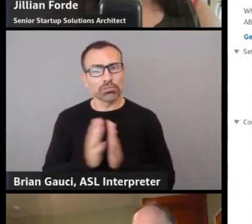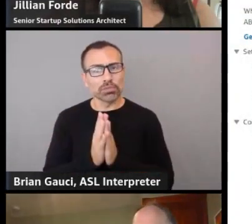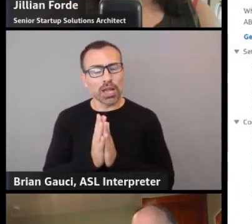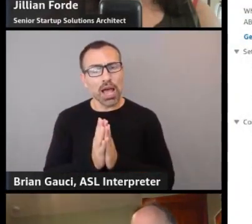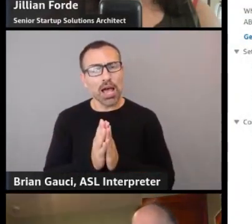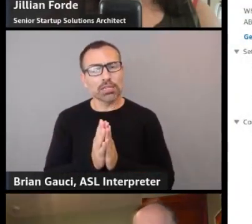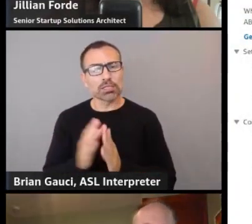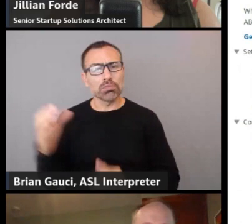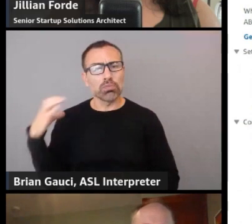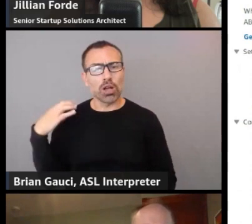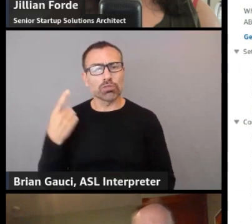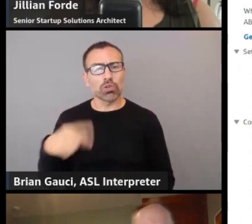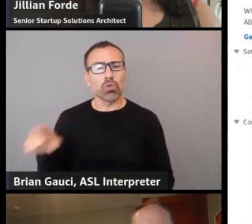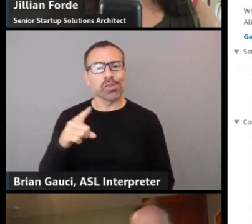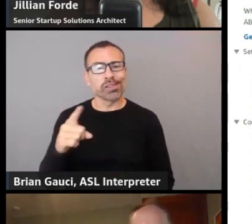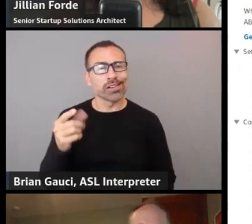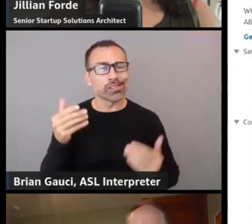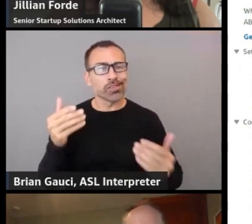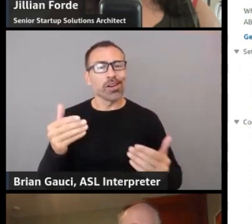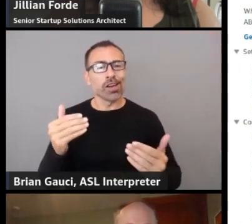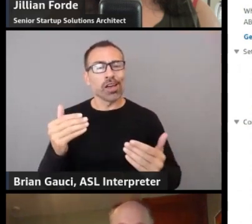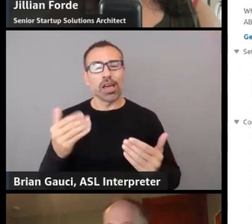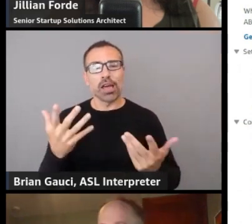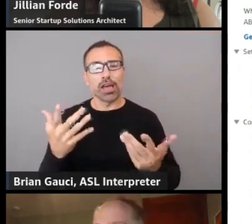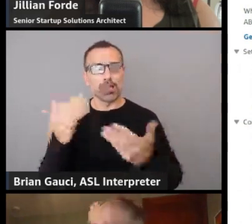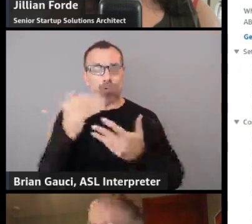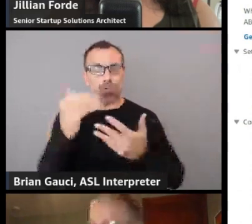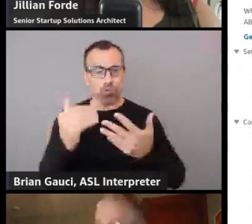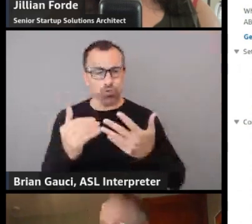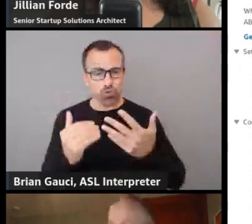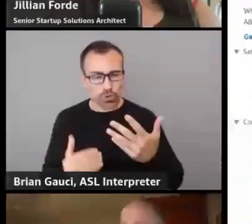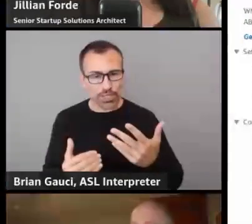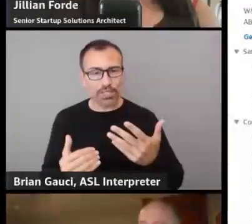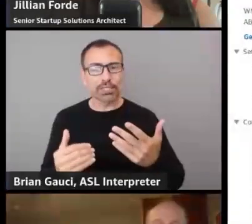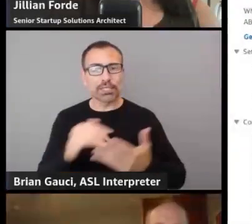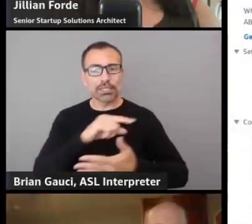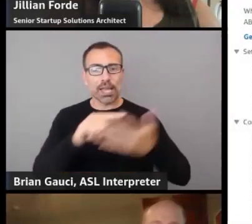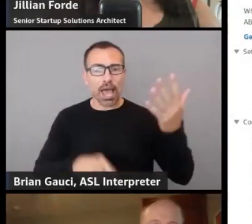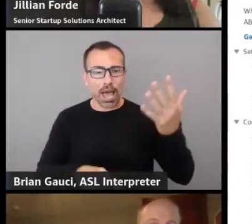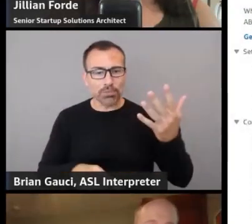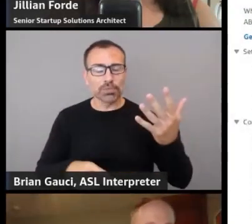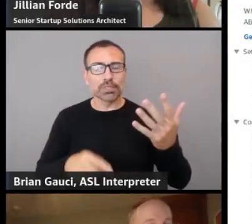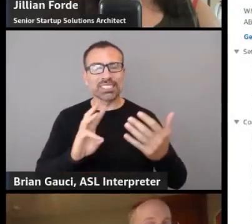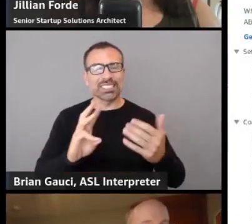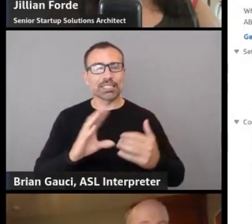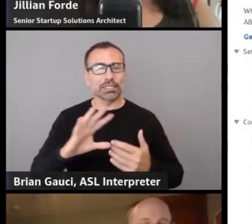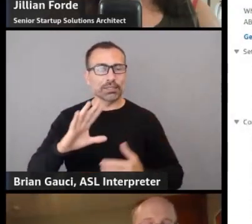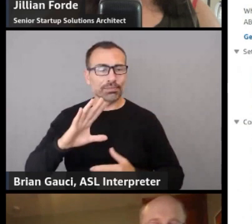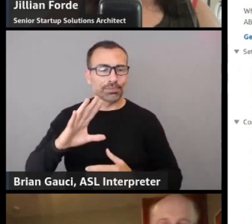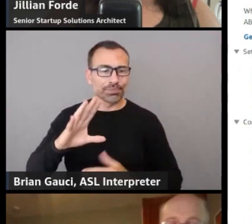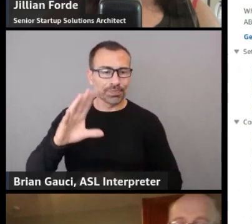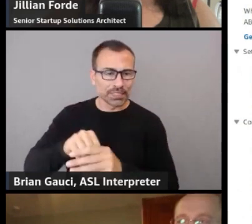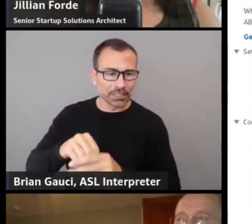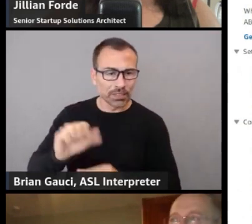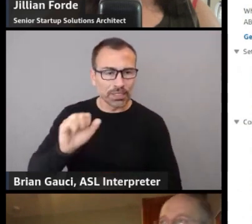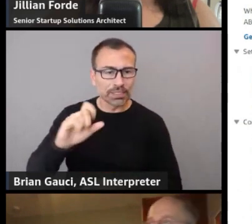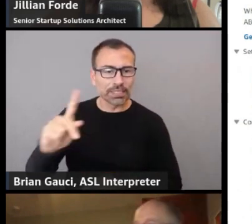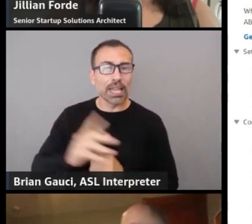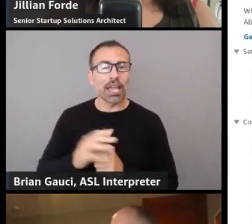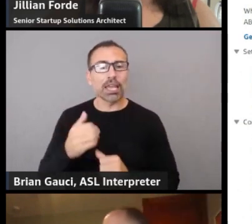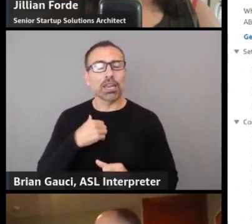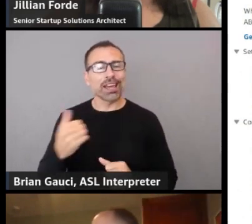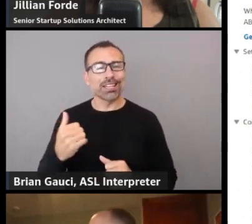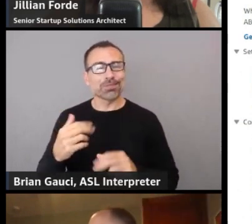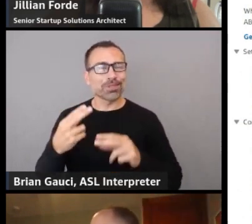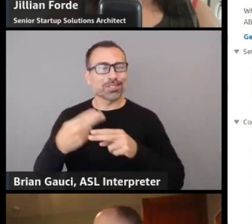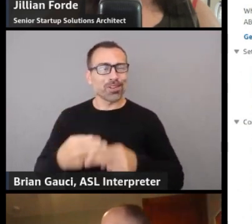ahead and walk through these steps, install the SDK, and it even has a hello world type of program, which we're going to explore today.